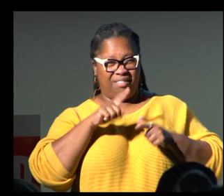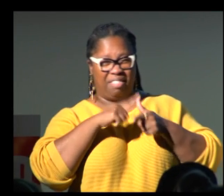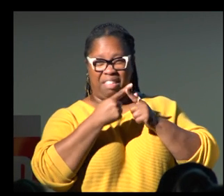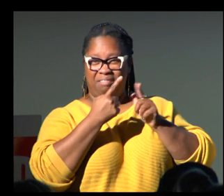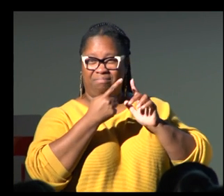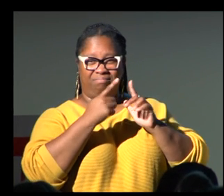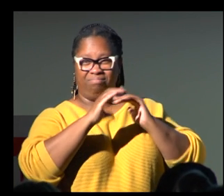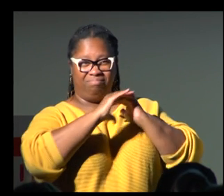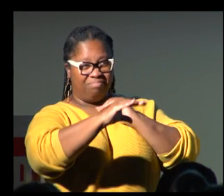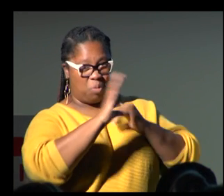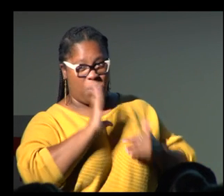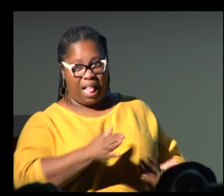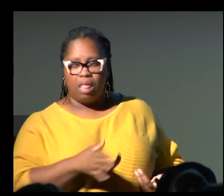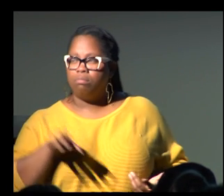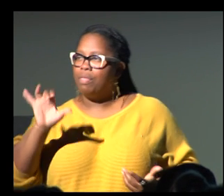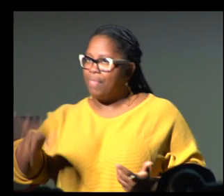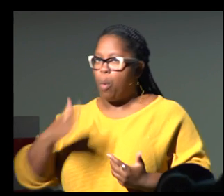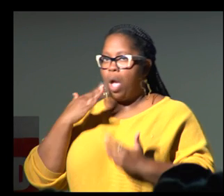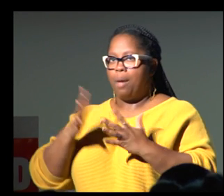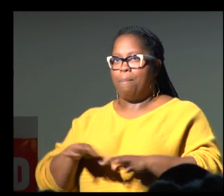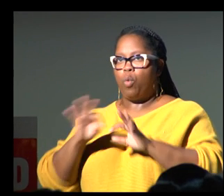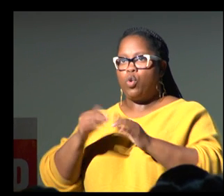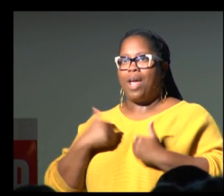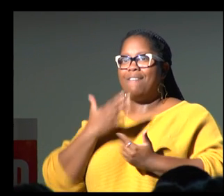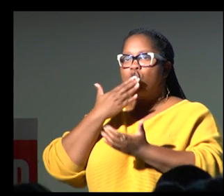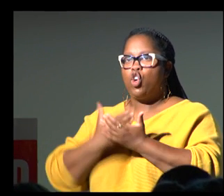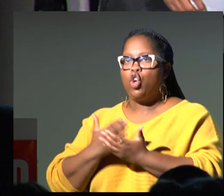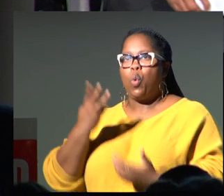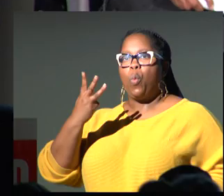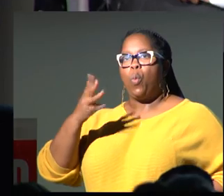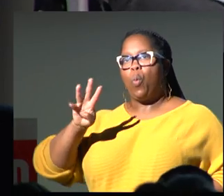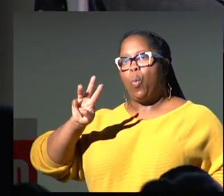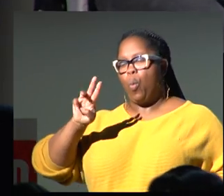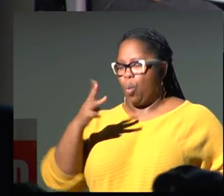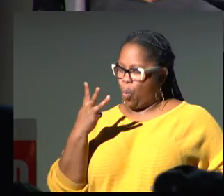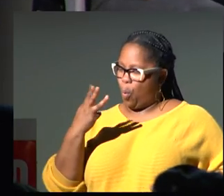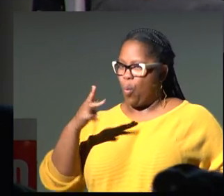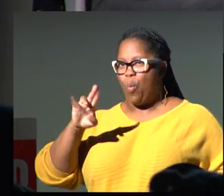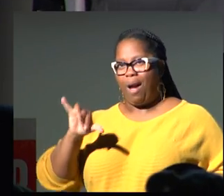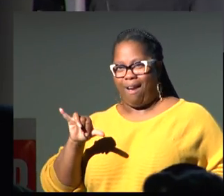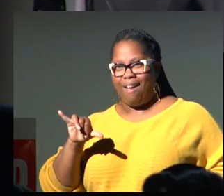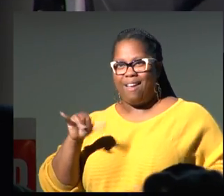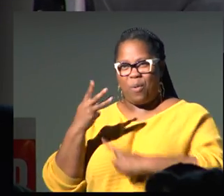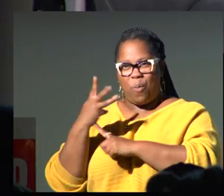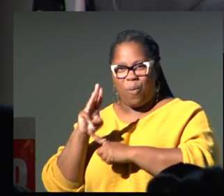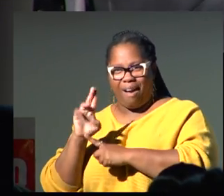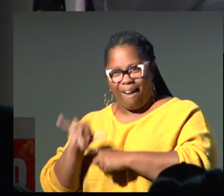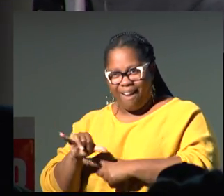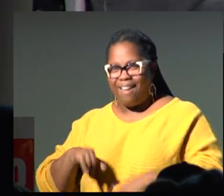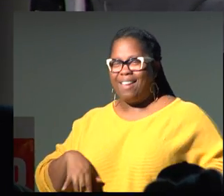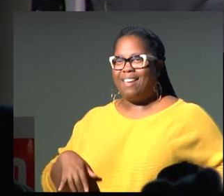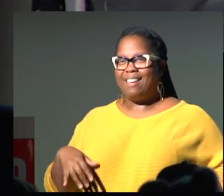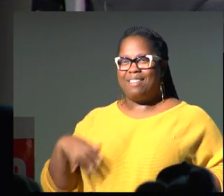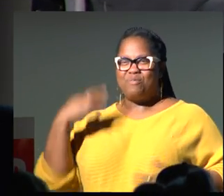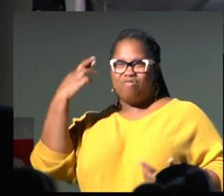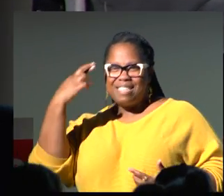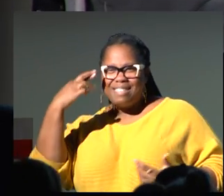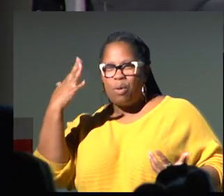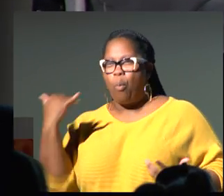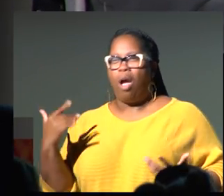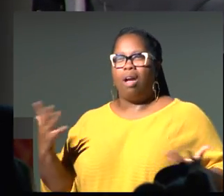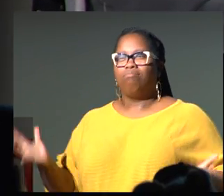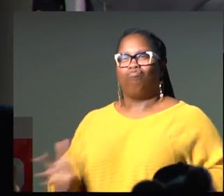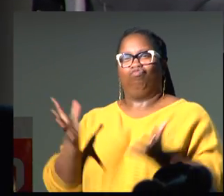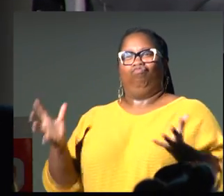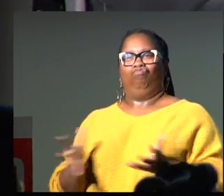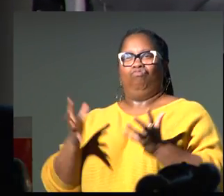Well, that's why I think it's important to have a very good why. You know, like a why, whatever drives you to do what it